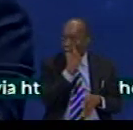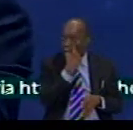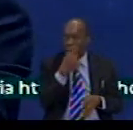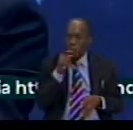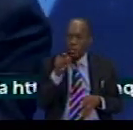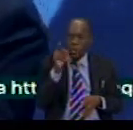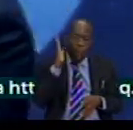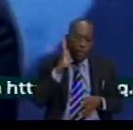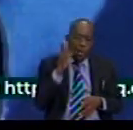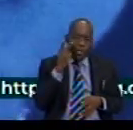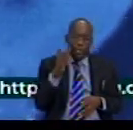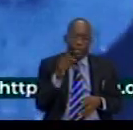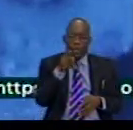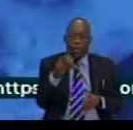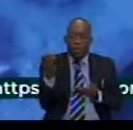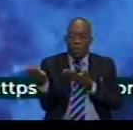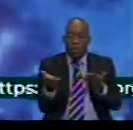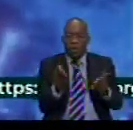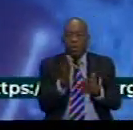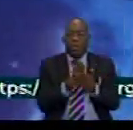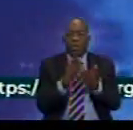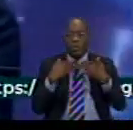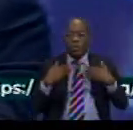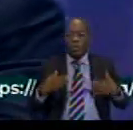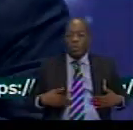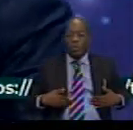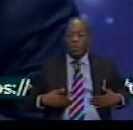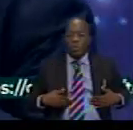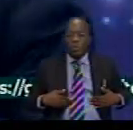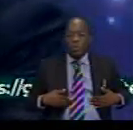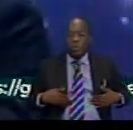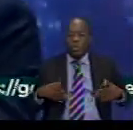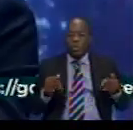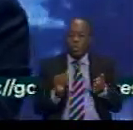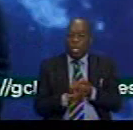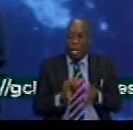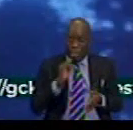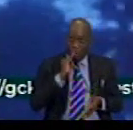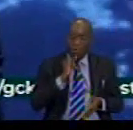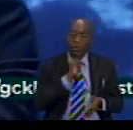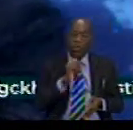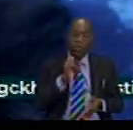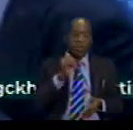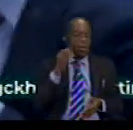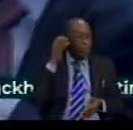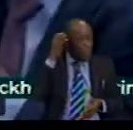You bring somebody that is not hearing. Speak to the person.